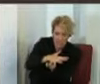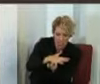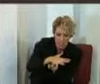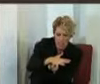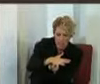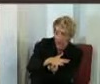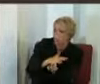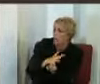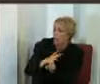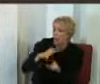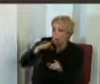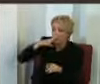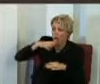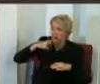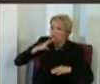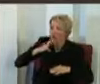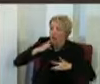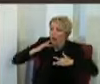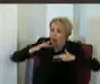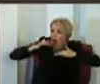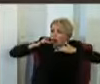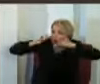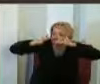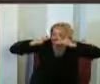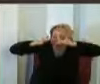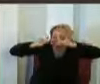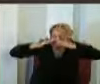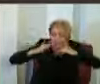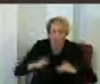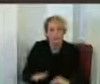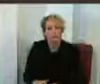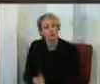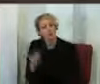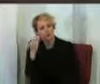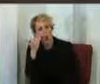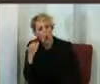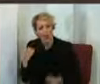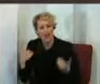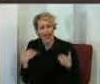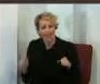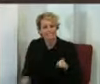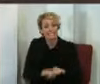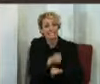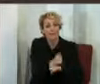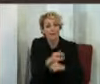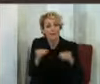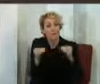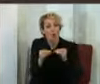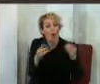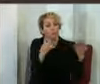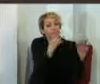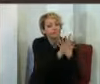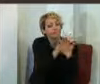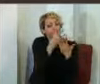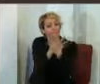deprive us. You know, we are building more and more prisons in this country than ever